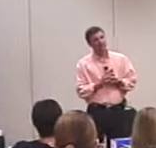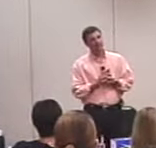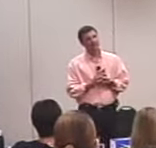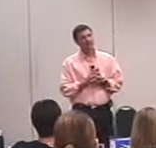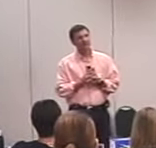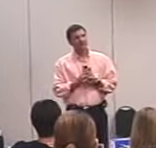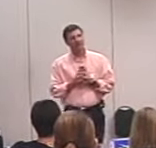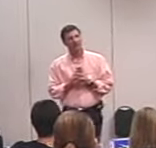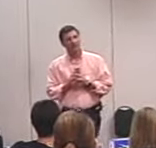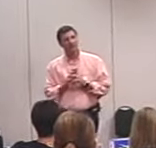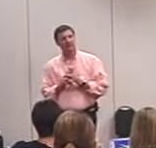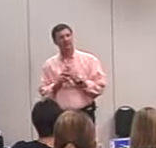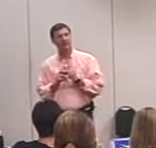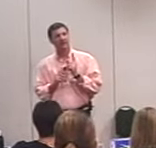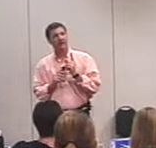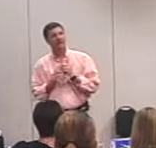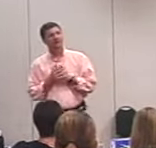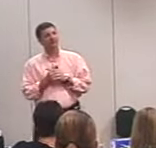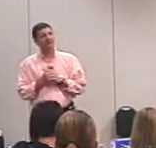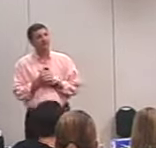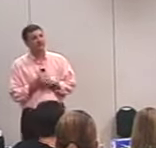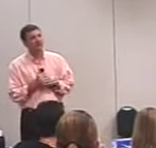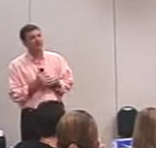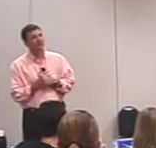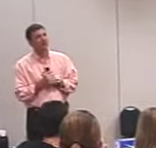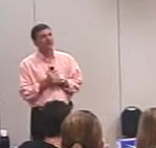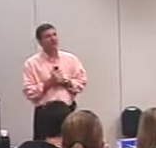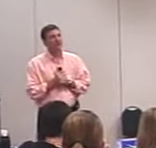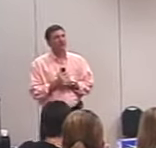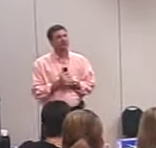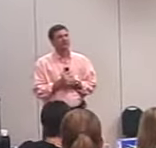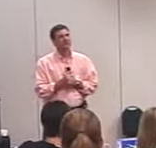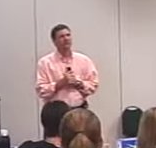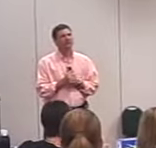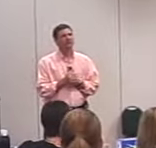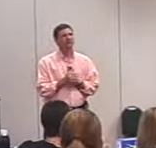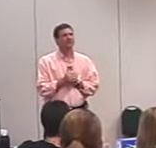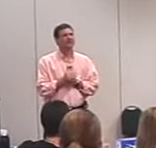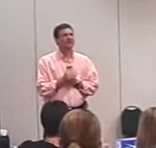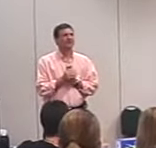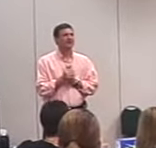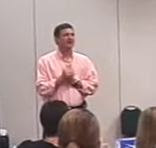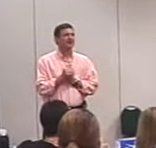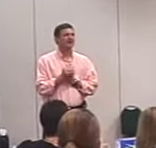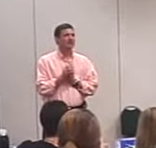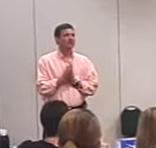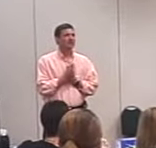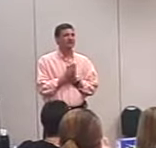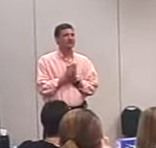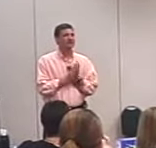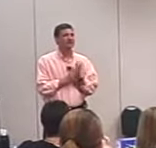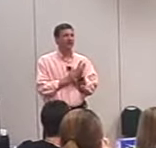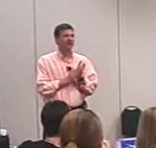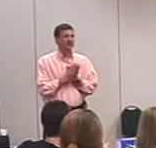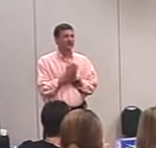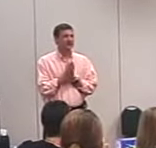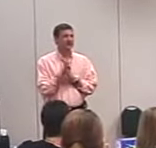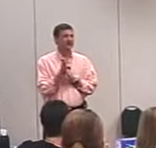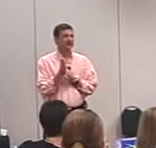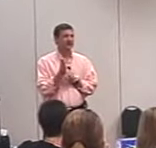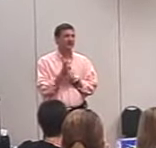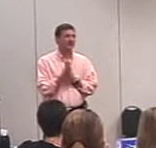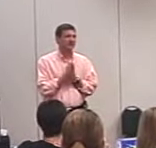one. A guy named Mr. Smith, or Mr. Jones, was it, something like that. He runs the study hall, and